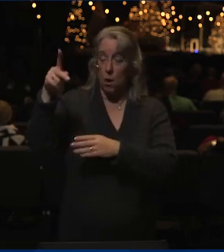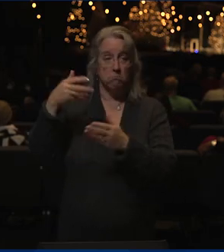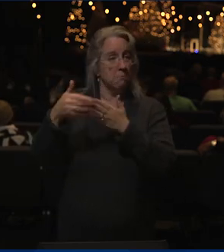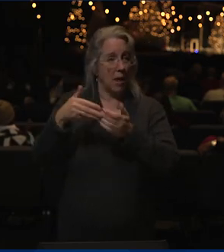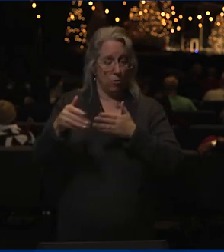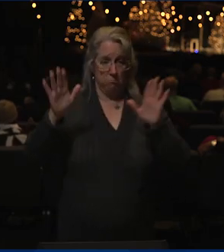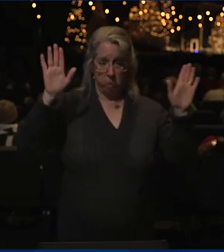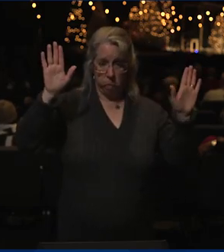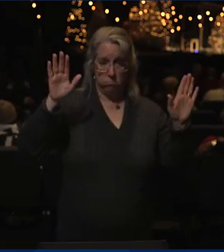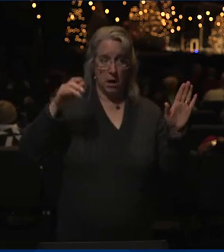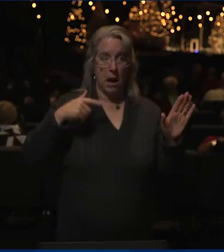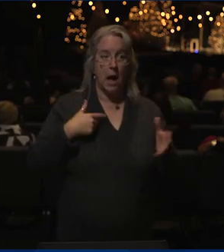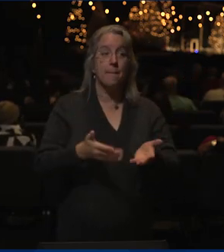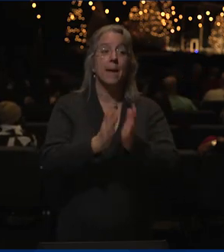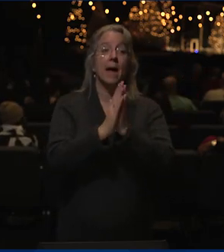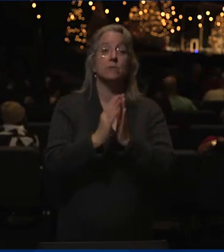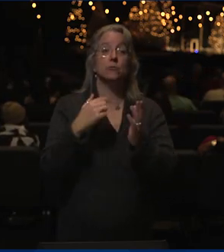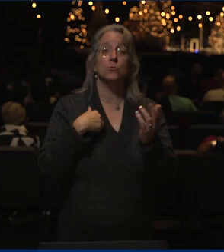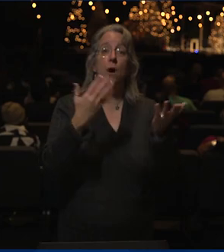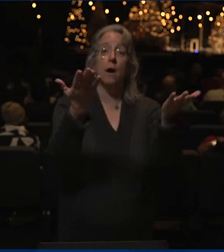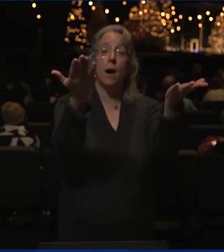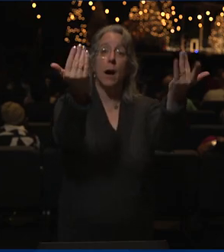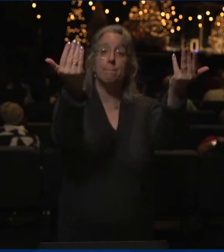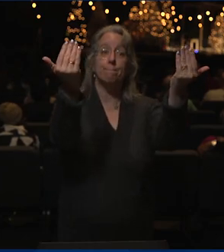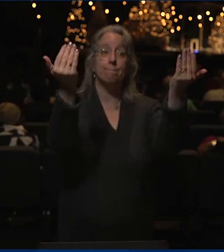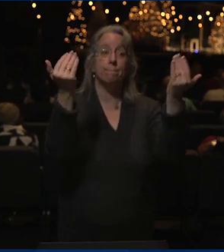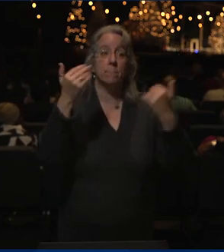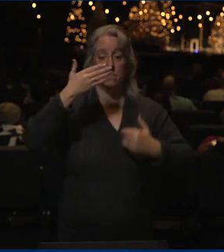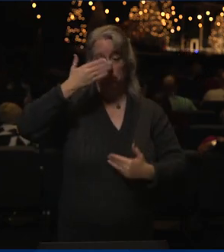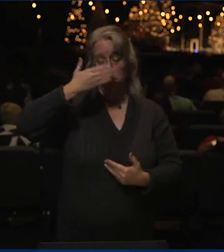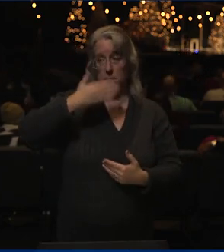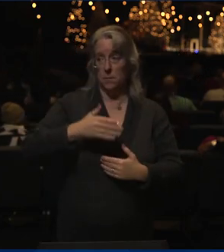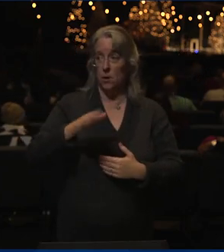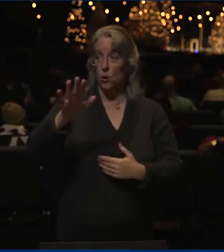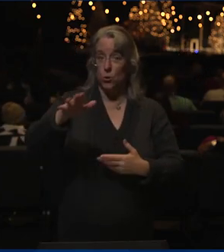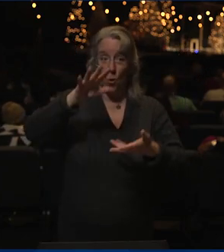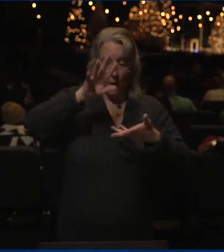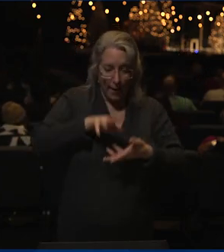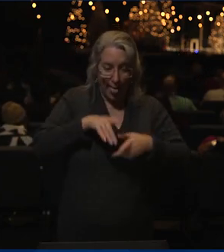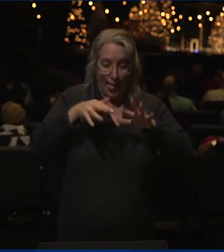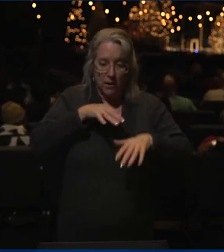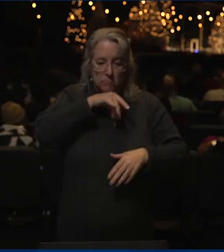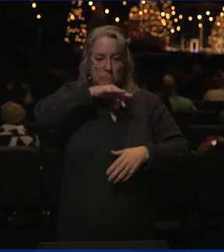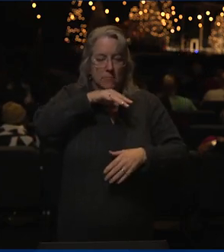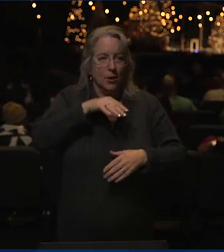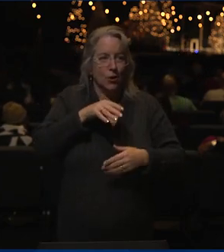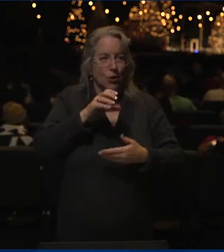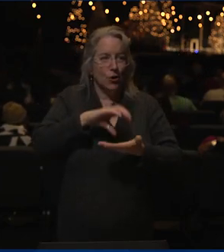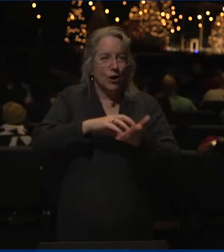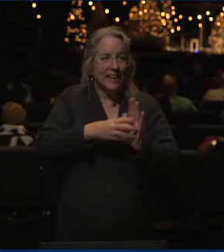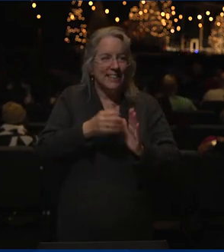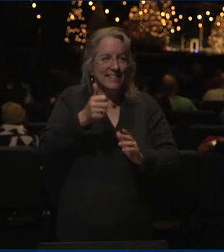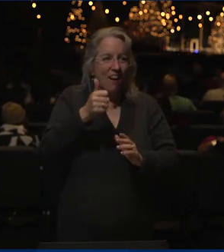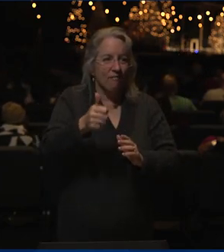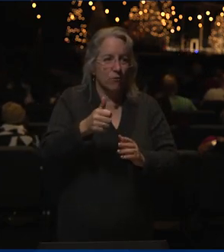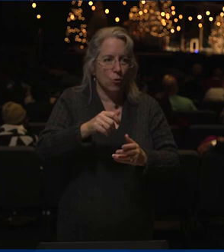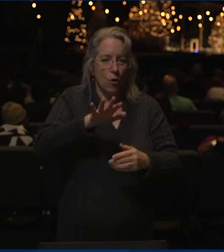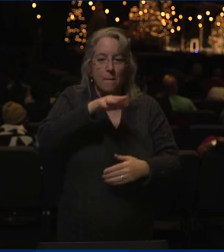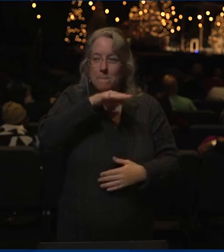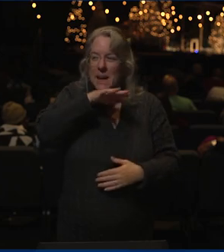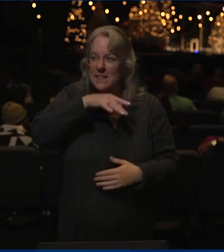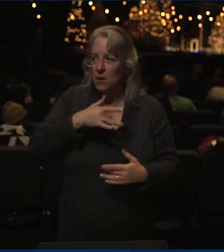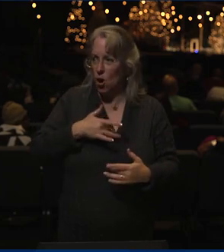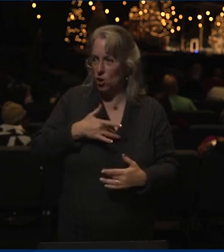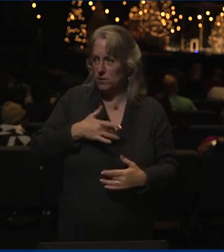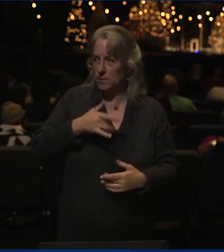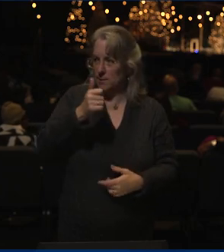going to invite you to come forward with your messy cookie self, your messy heart self, and